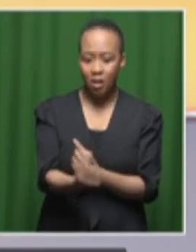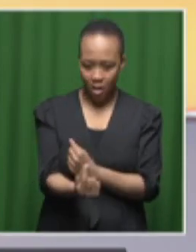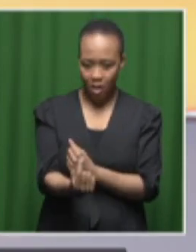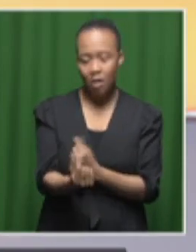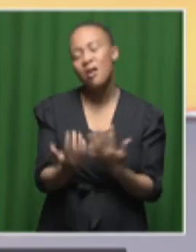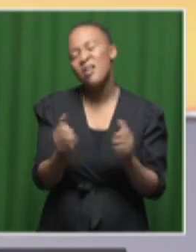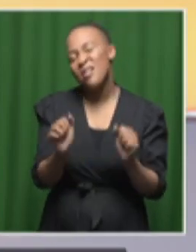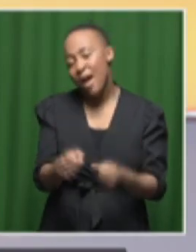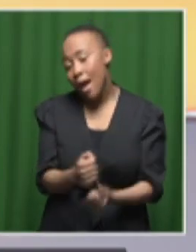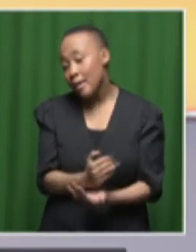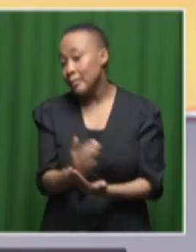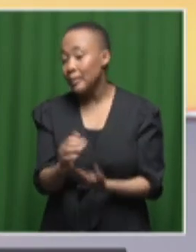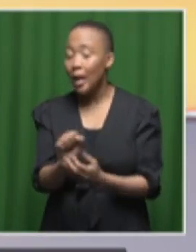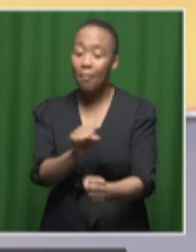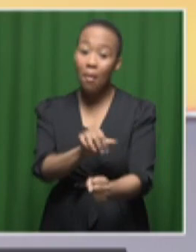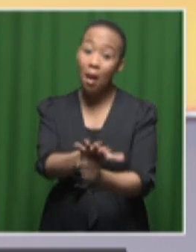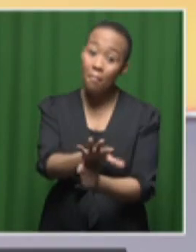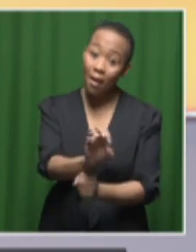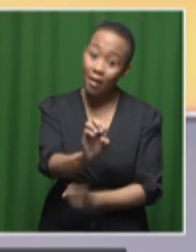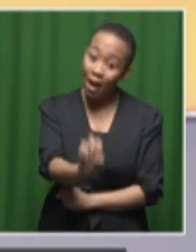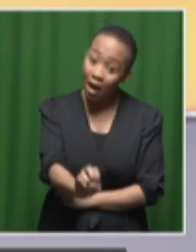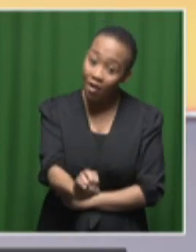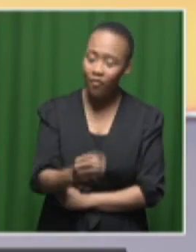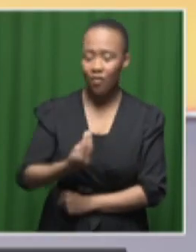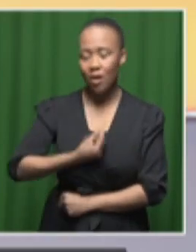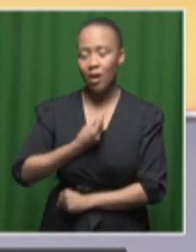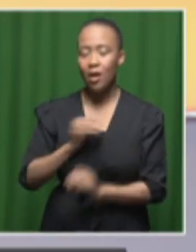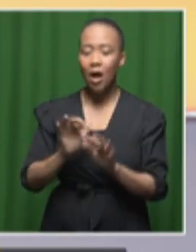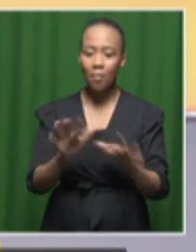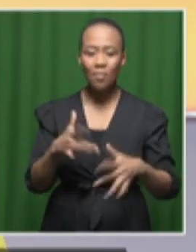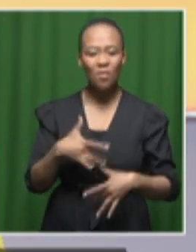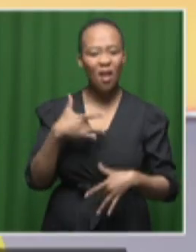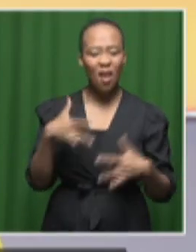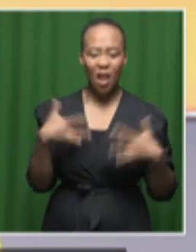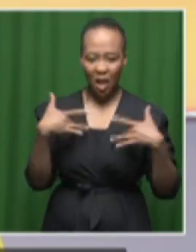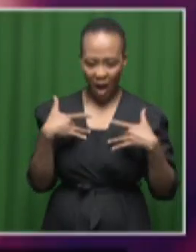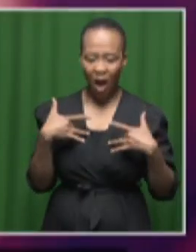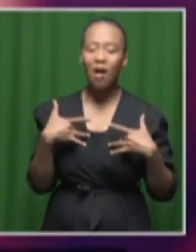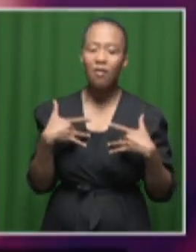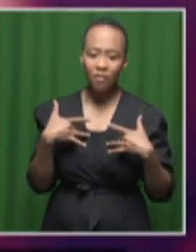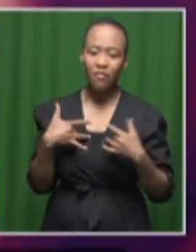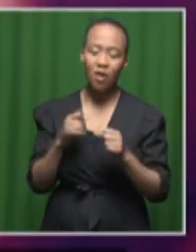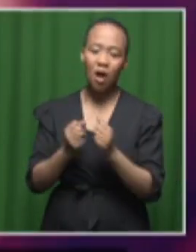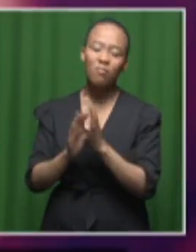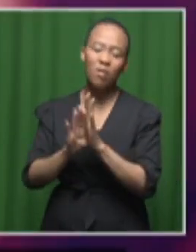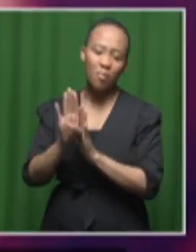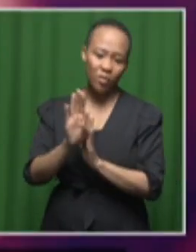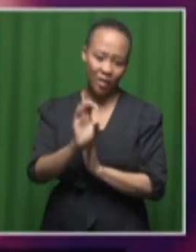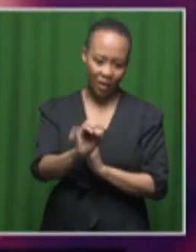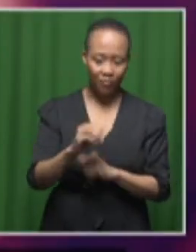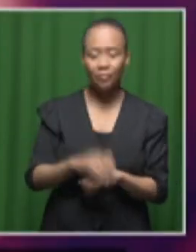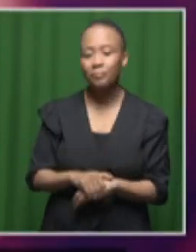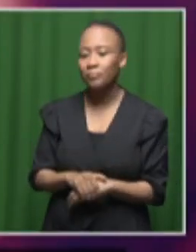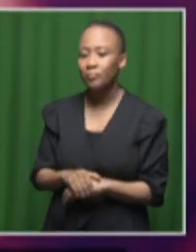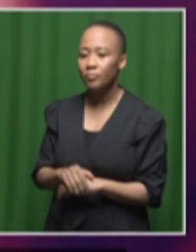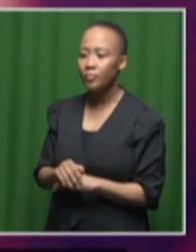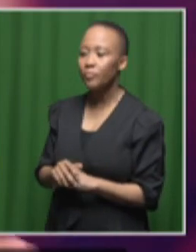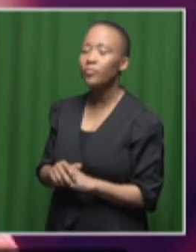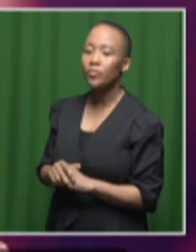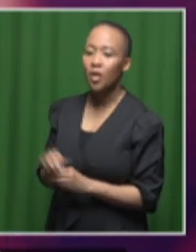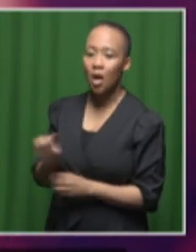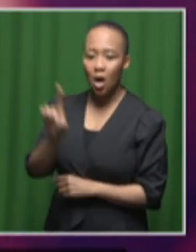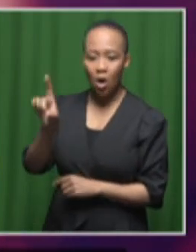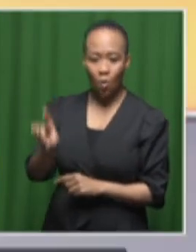impact and improves the lives of young people, even if it's in a very small way. Yeah. I'm curious though, how do you guys decide on the questions to ask? There's